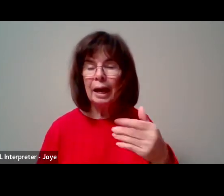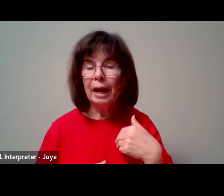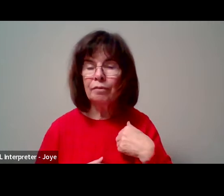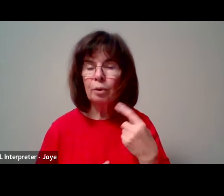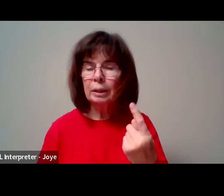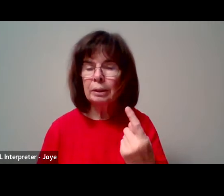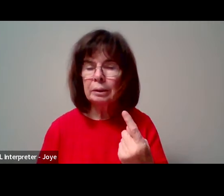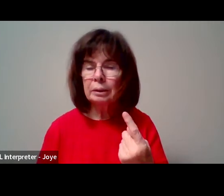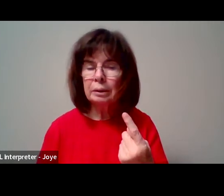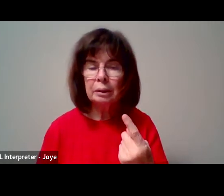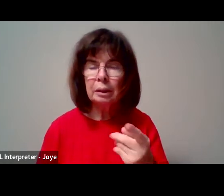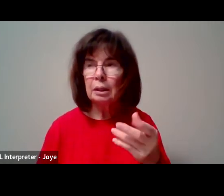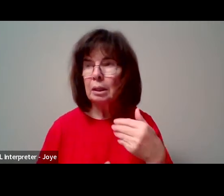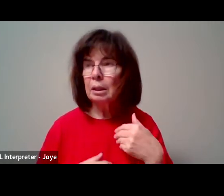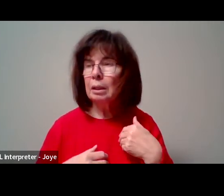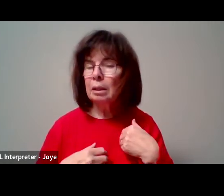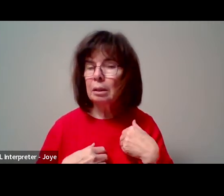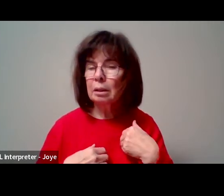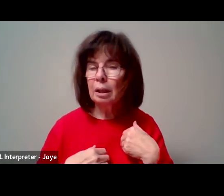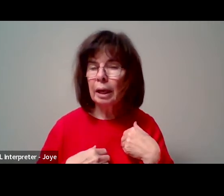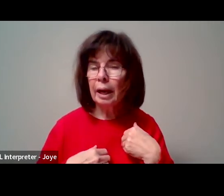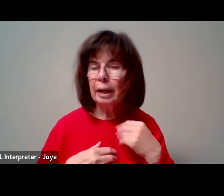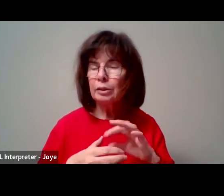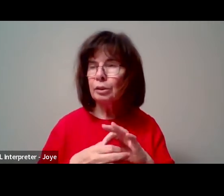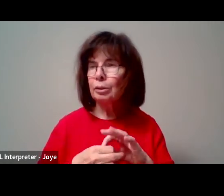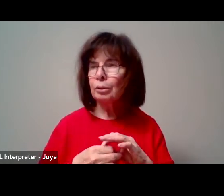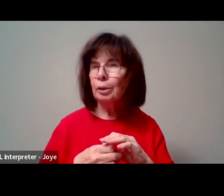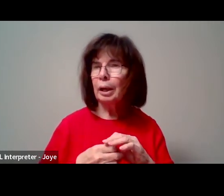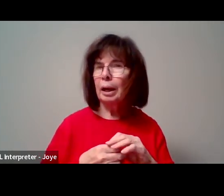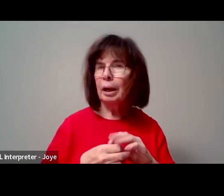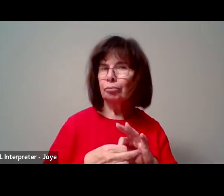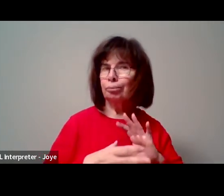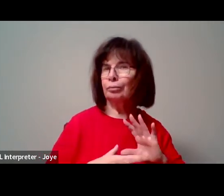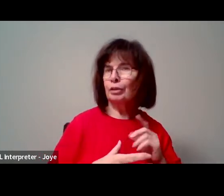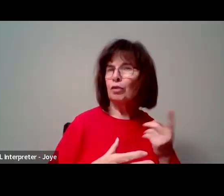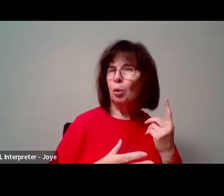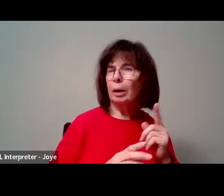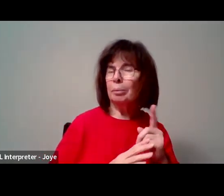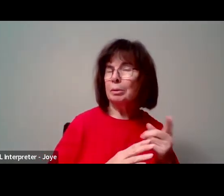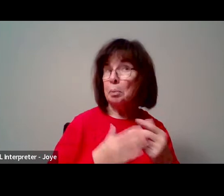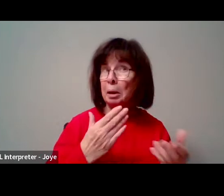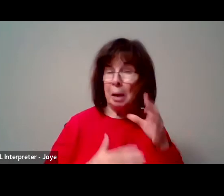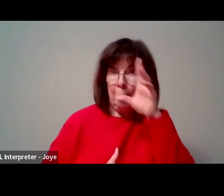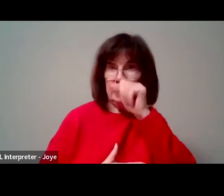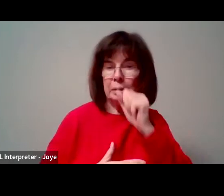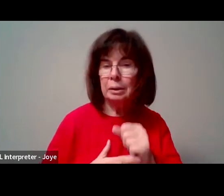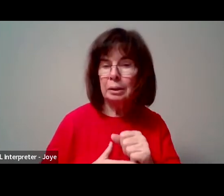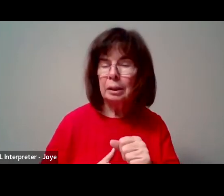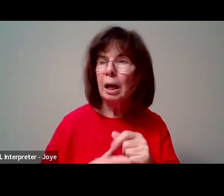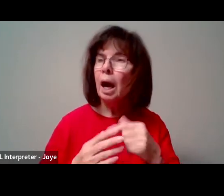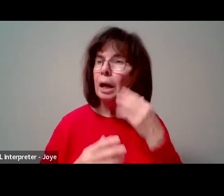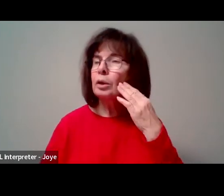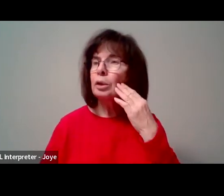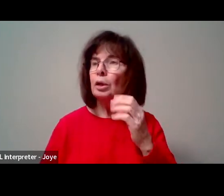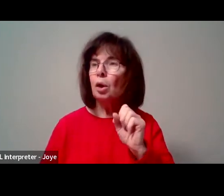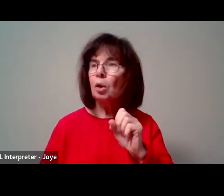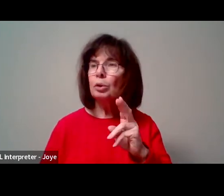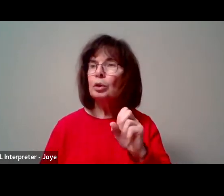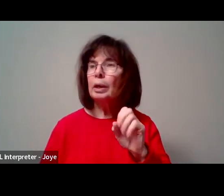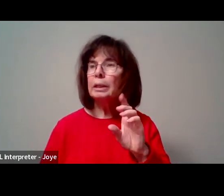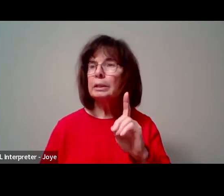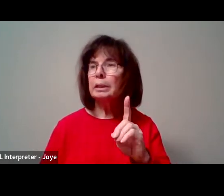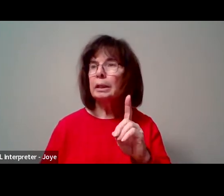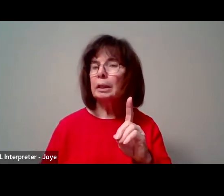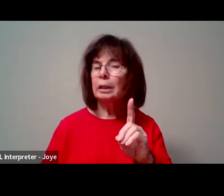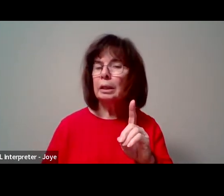And I did have to log off for a minute, so I may have missed this, but I know that OUSD is not updating their